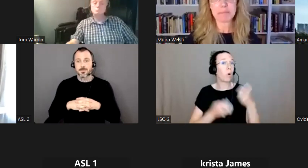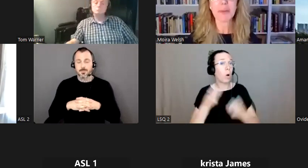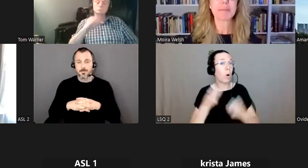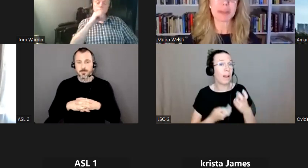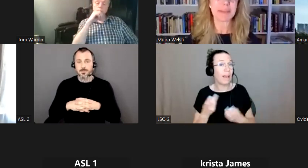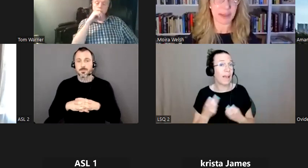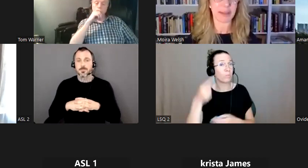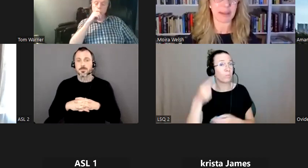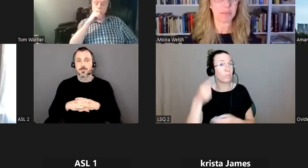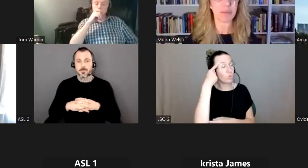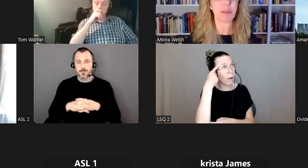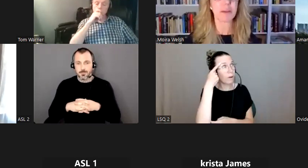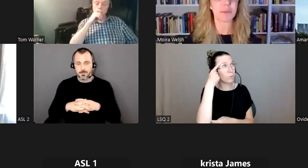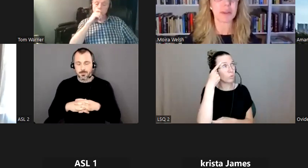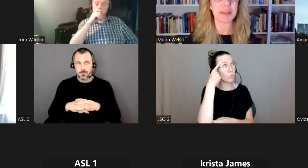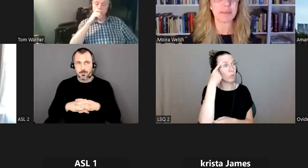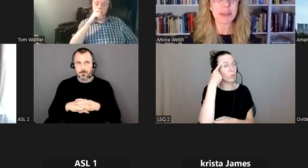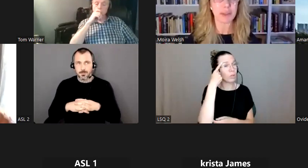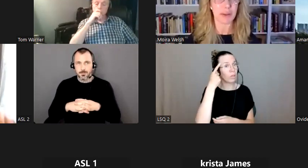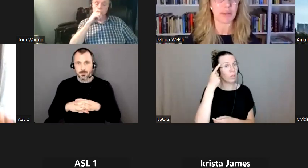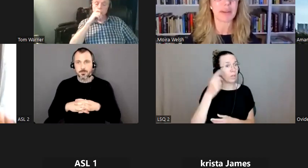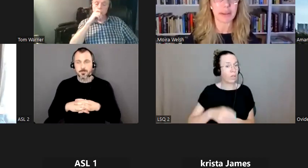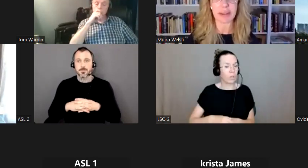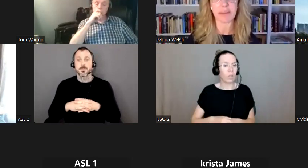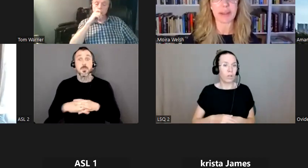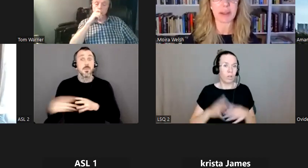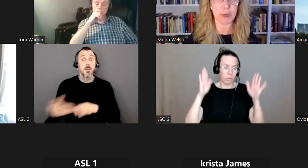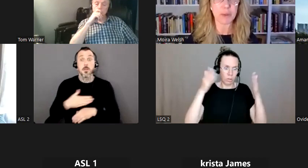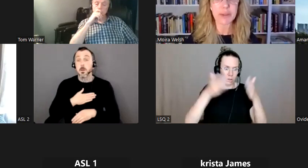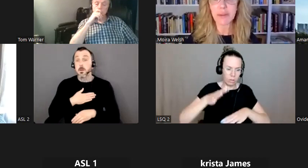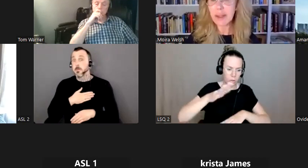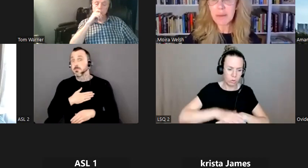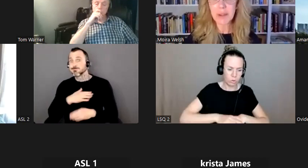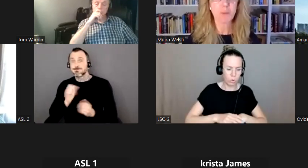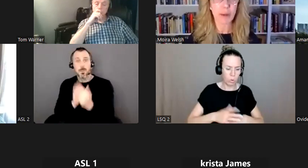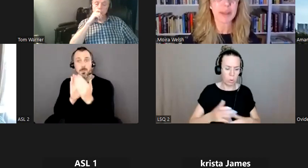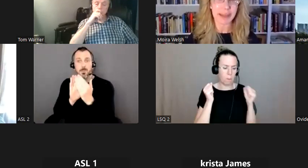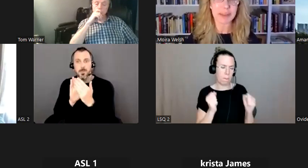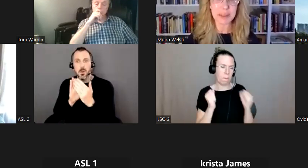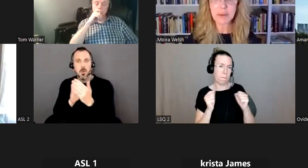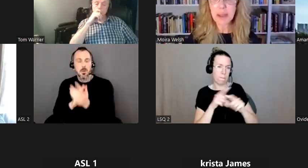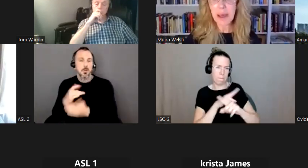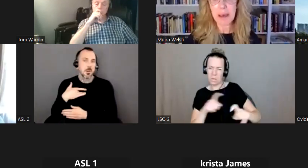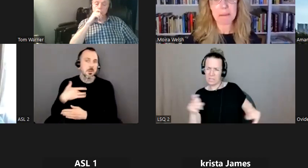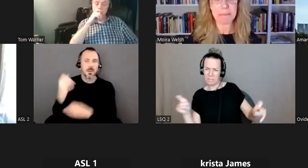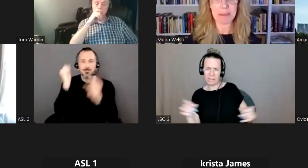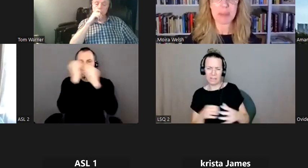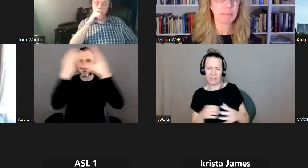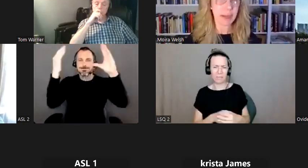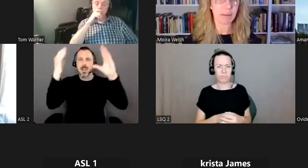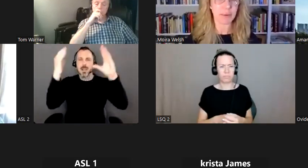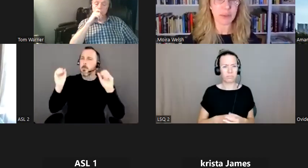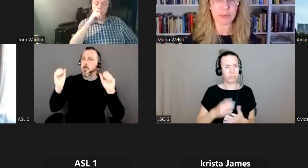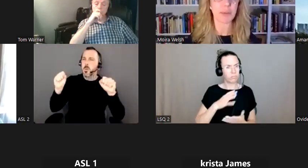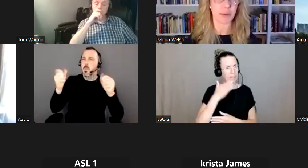by possibility thinking. There's a lot of really interesting, exciting approaches that I want to get to in